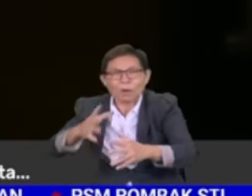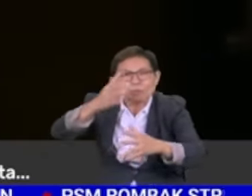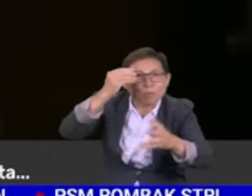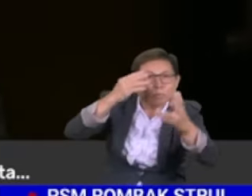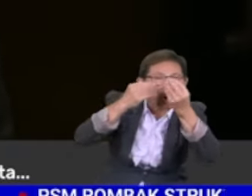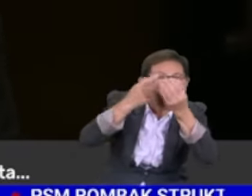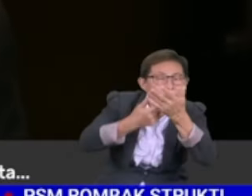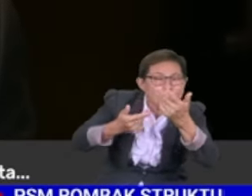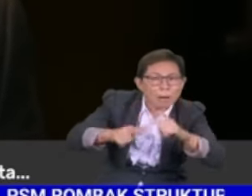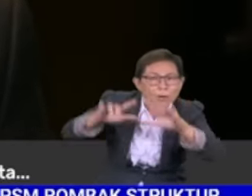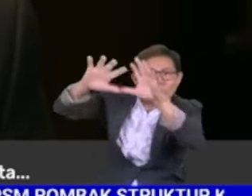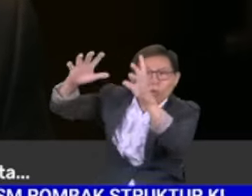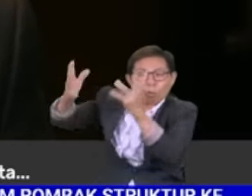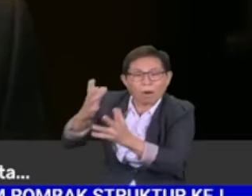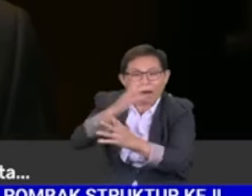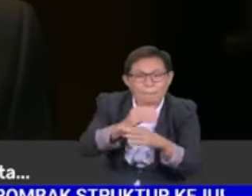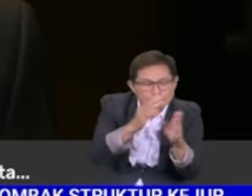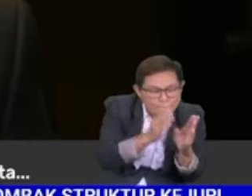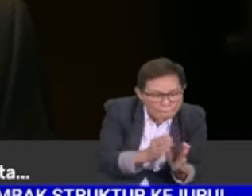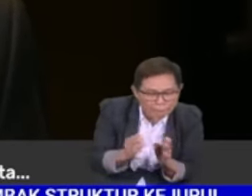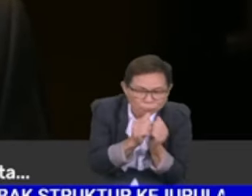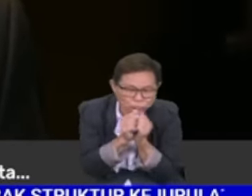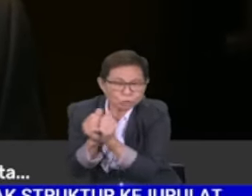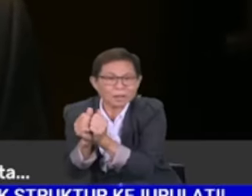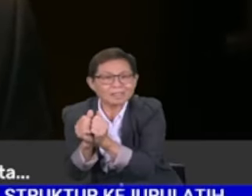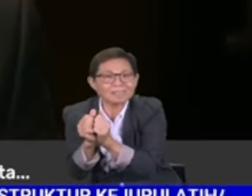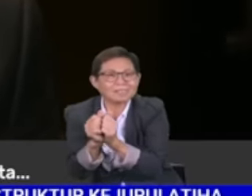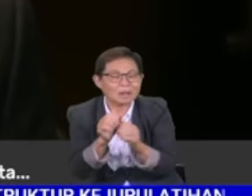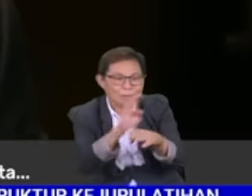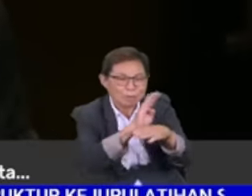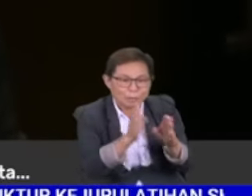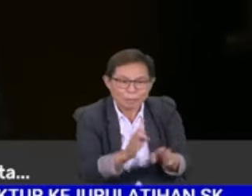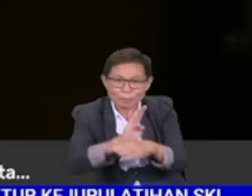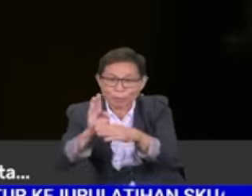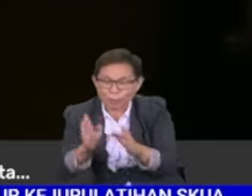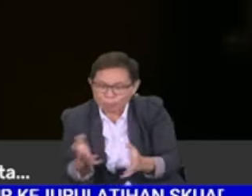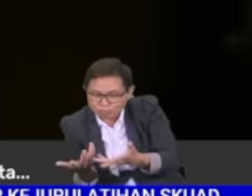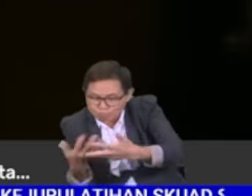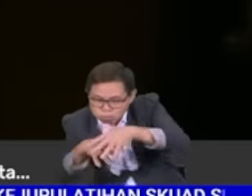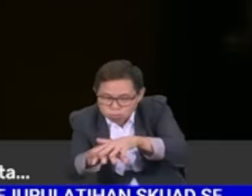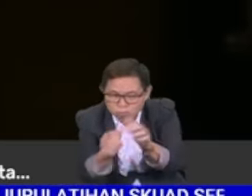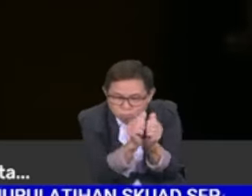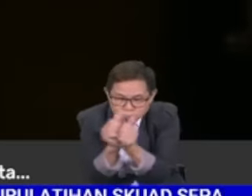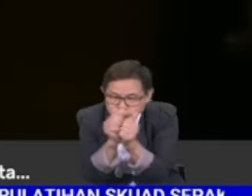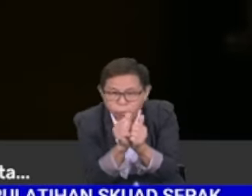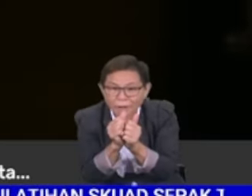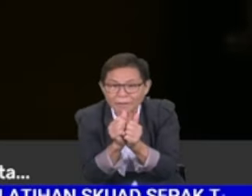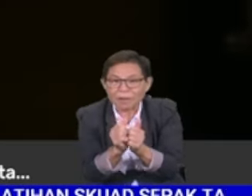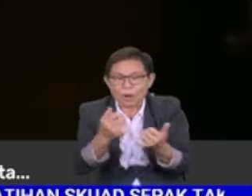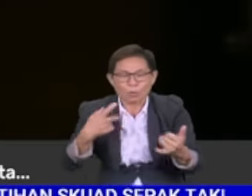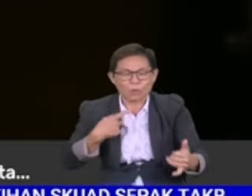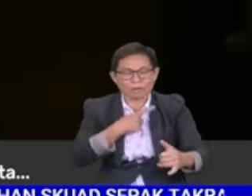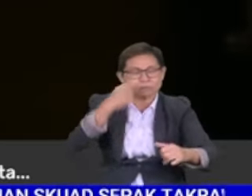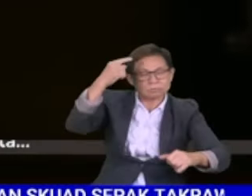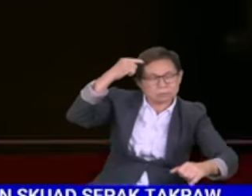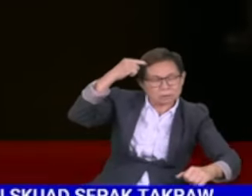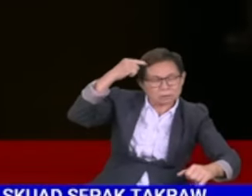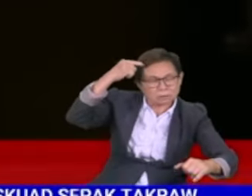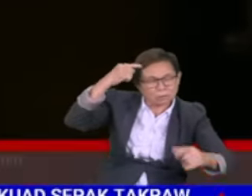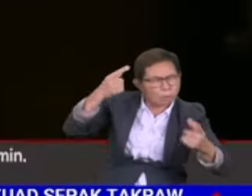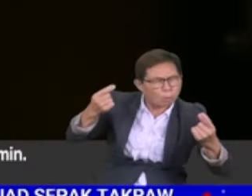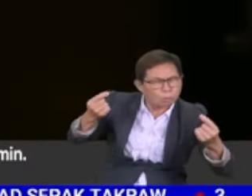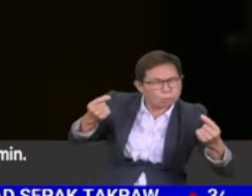what is going on in the world and strategize together. We will have to think through what we have to